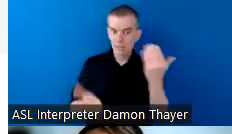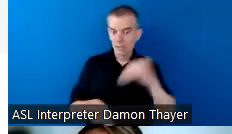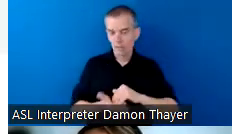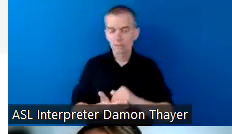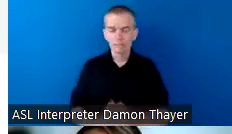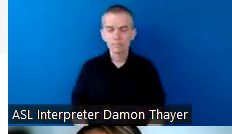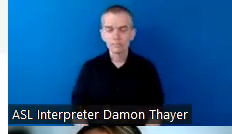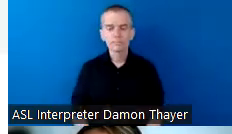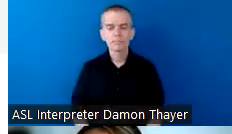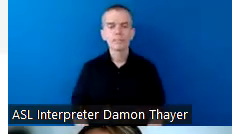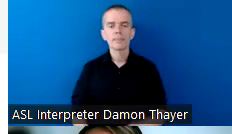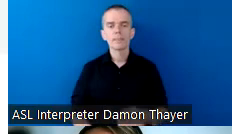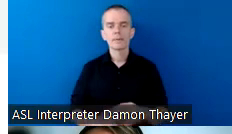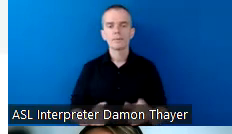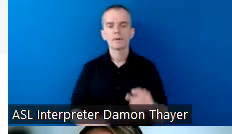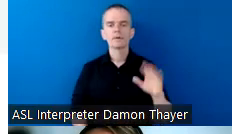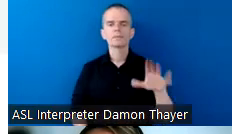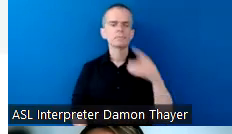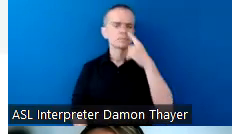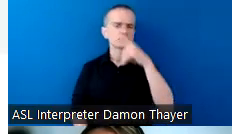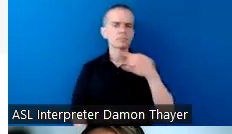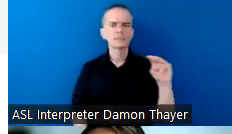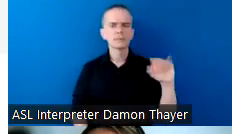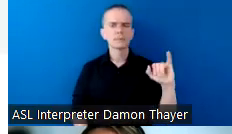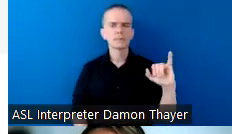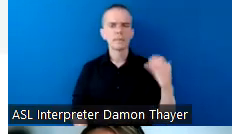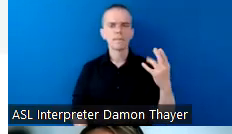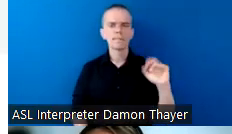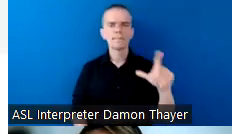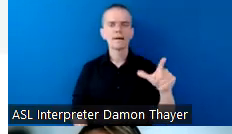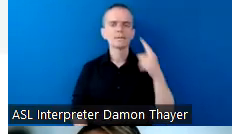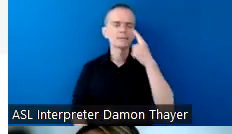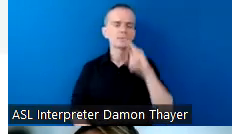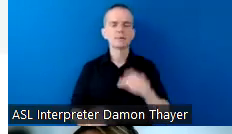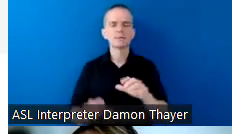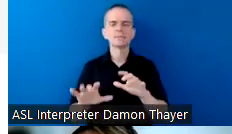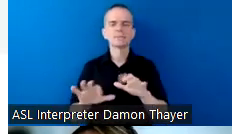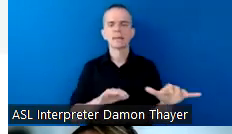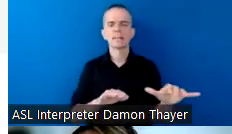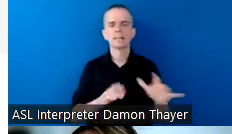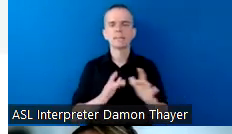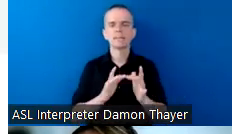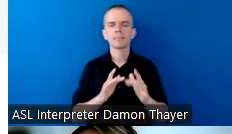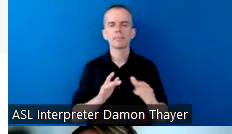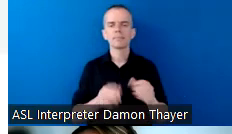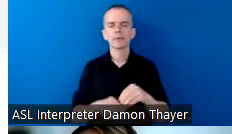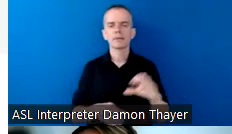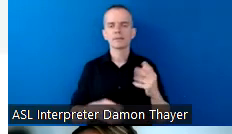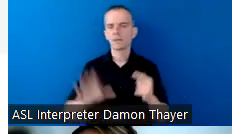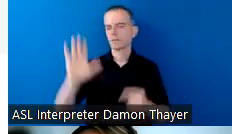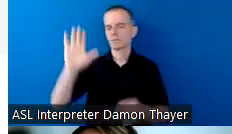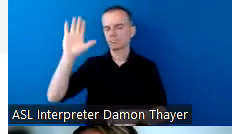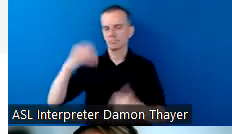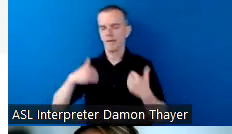today. But Michael, if you're able to and wouldn't mind, can you please pop that link in the chat? Actually, I'll take care of it. I have it up